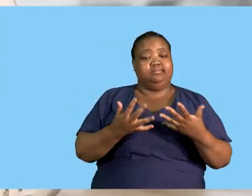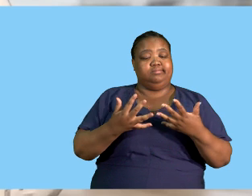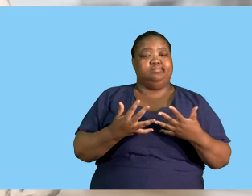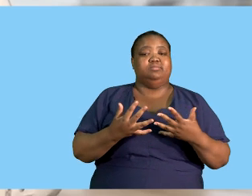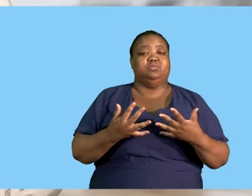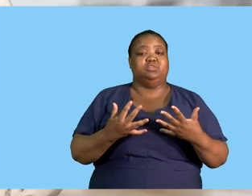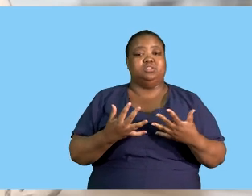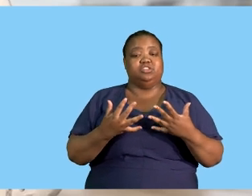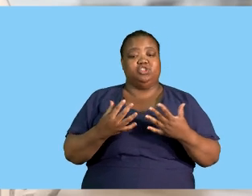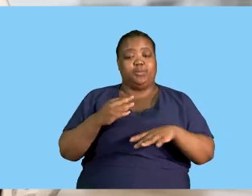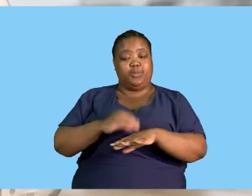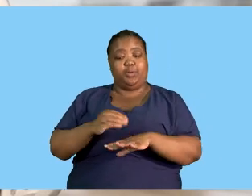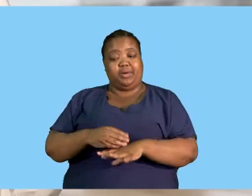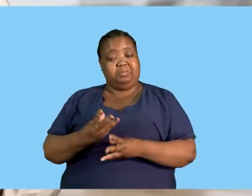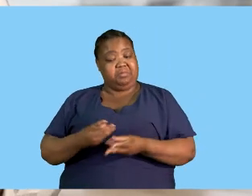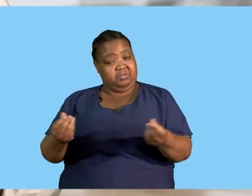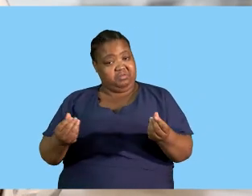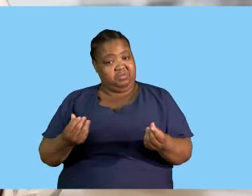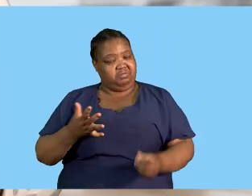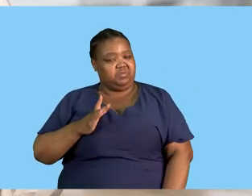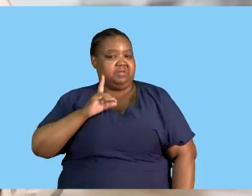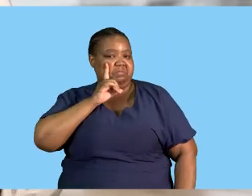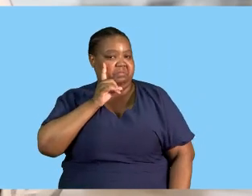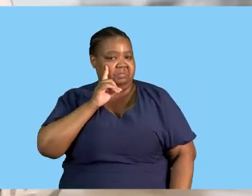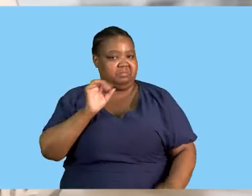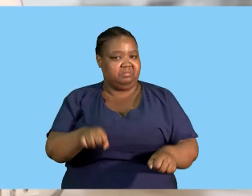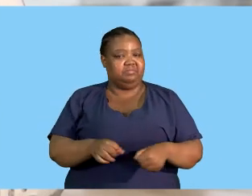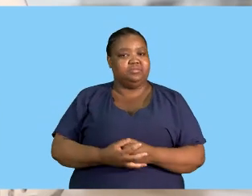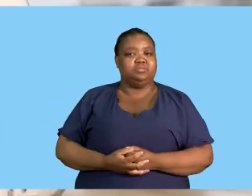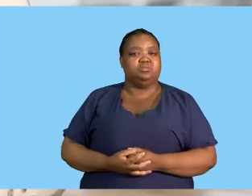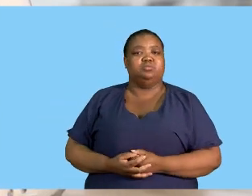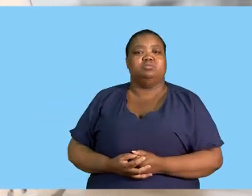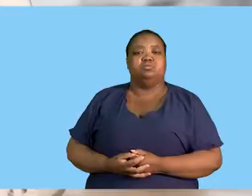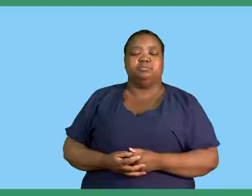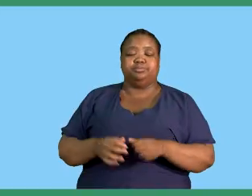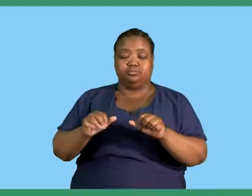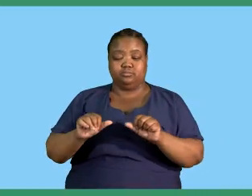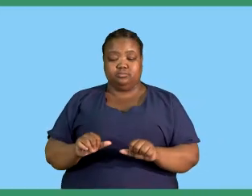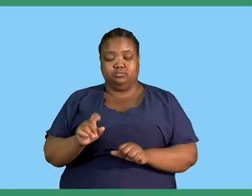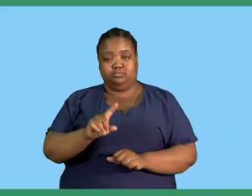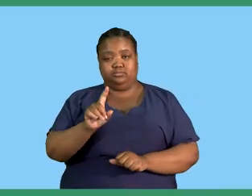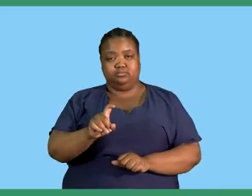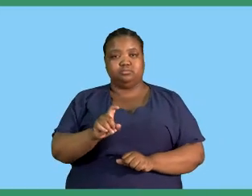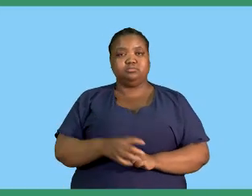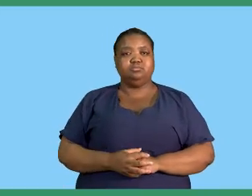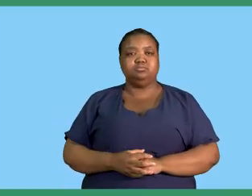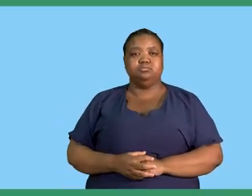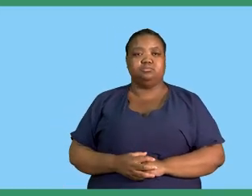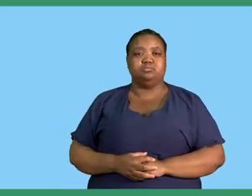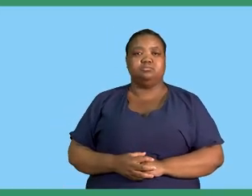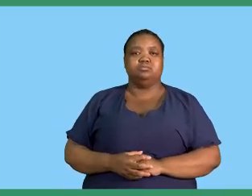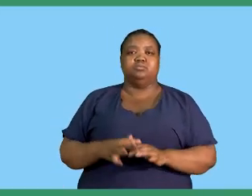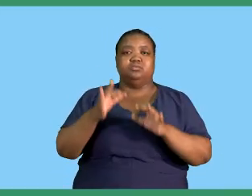has solved the challenge that we have as a business. All right. The next question, it says, explain